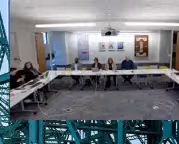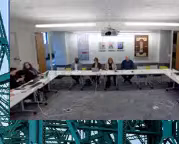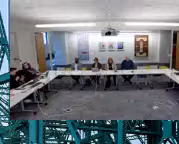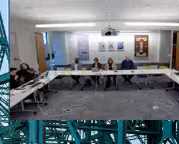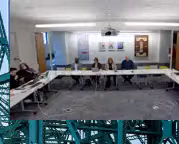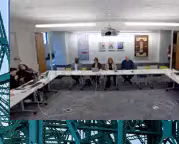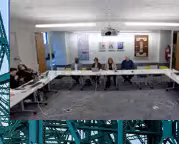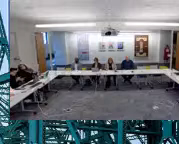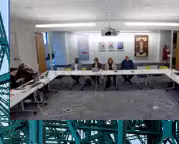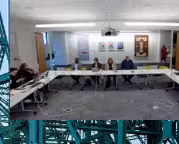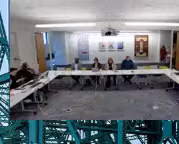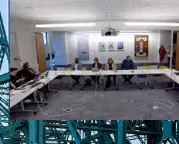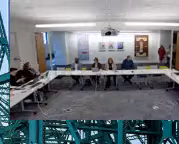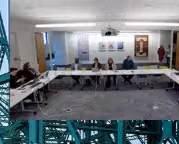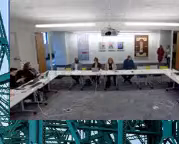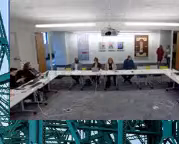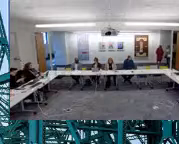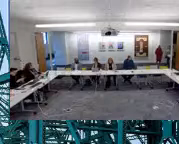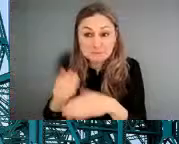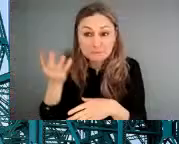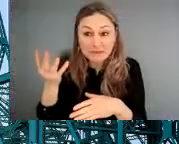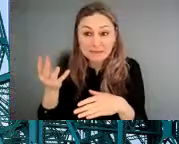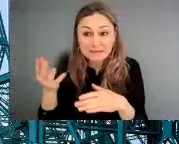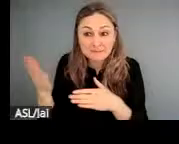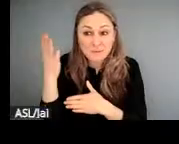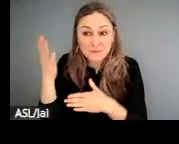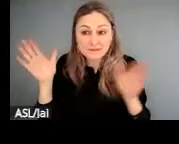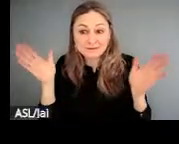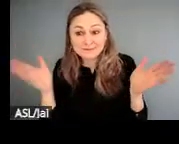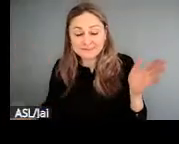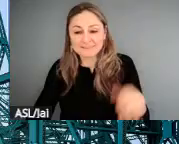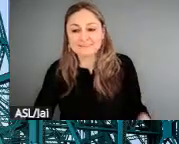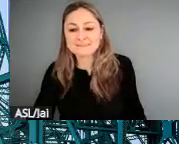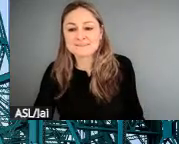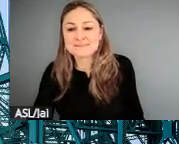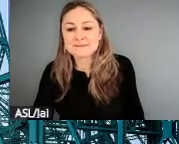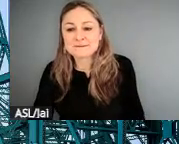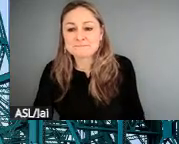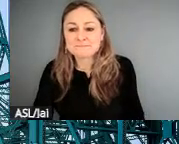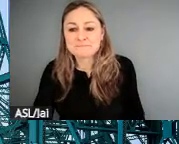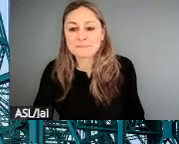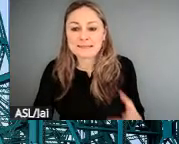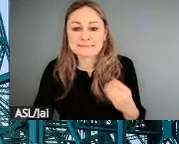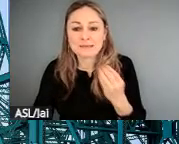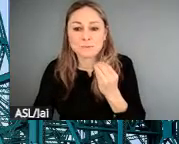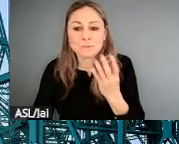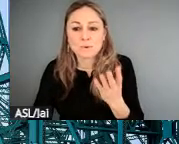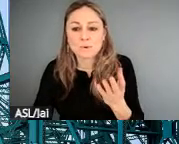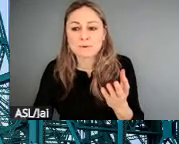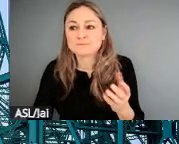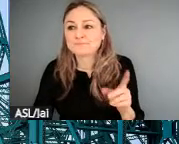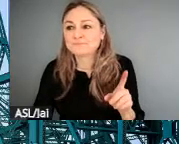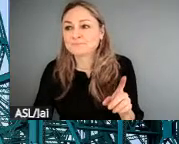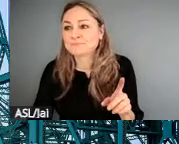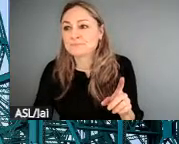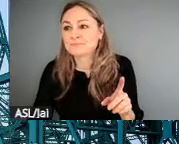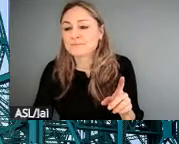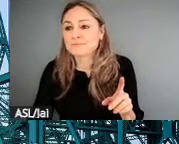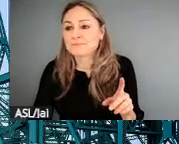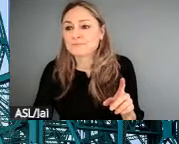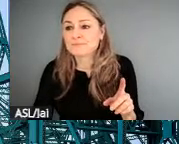fall spring Oh, here she is. morning. Yes. We're getting close, starting to get warm. Once again, my name is John O'Bell. I am